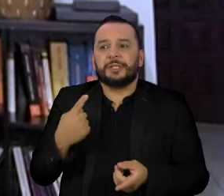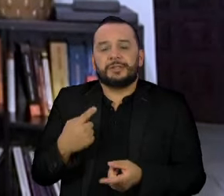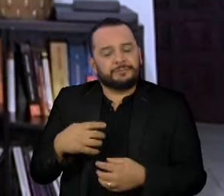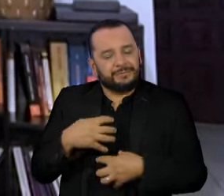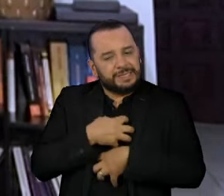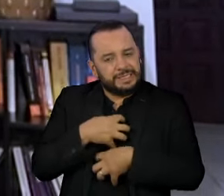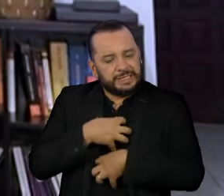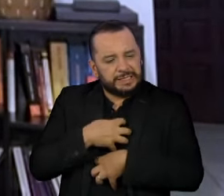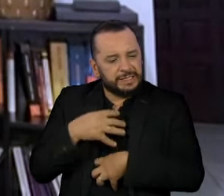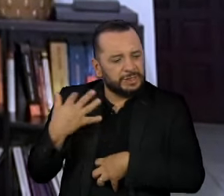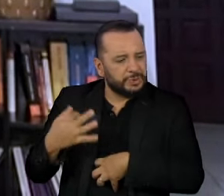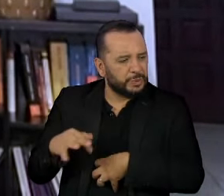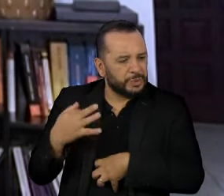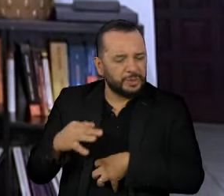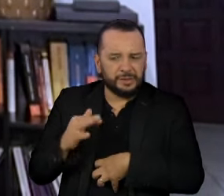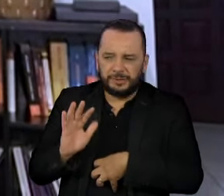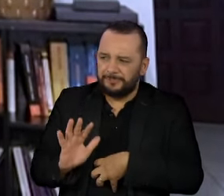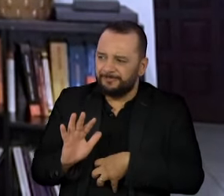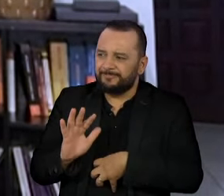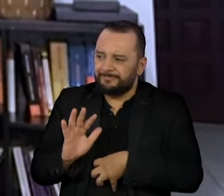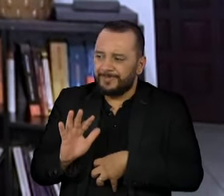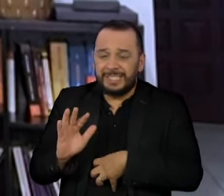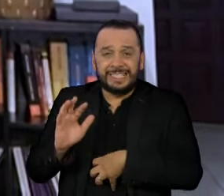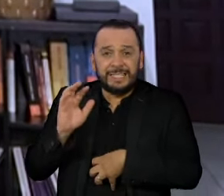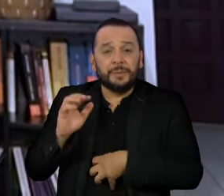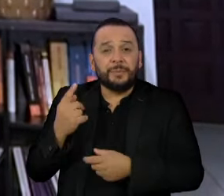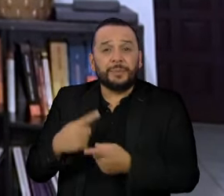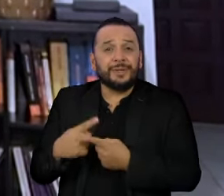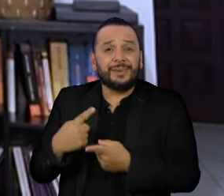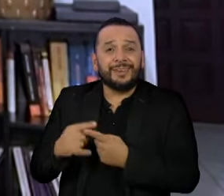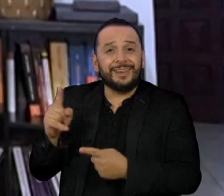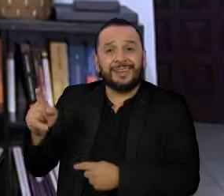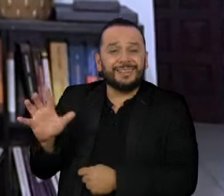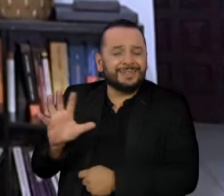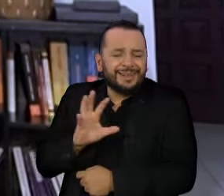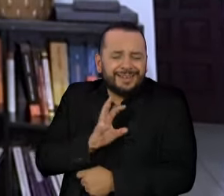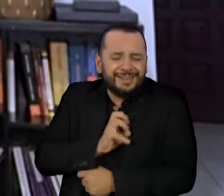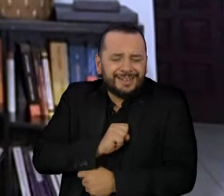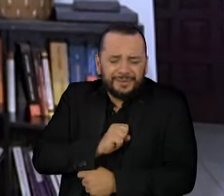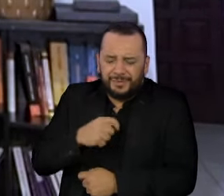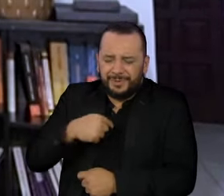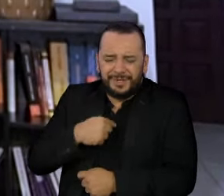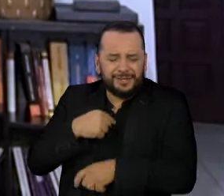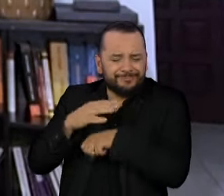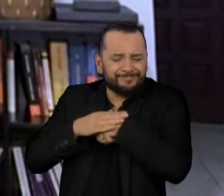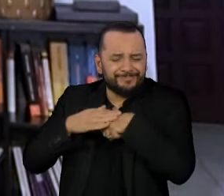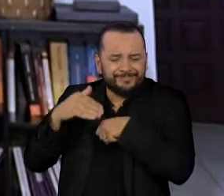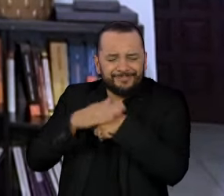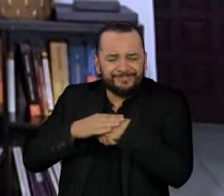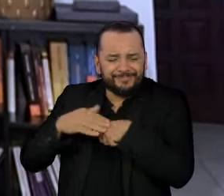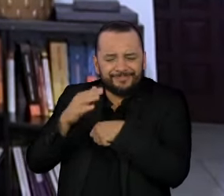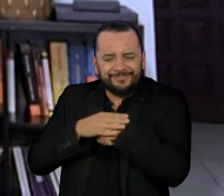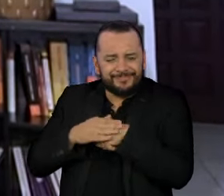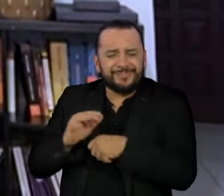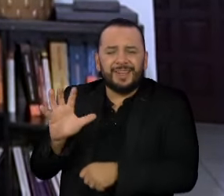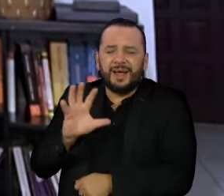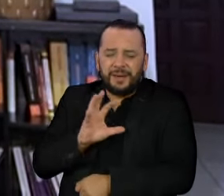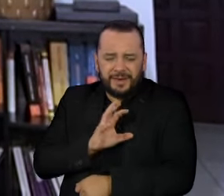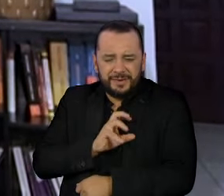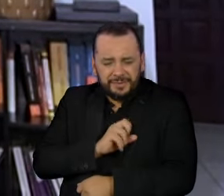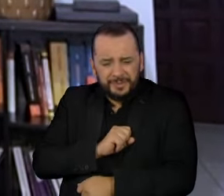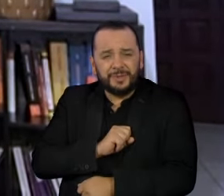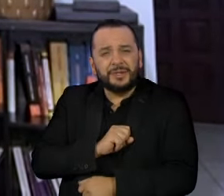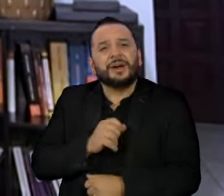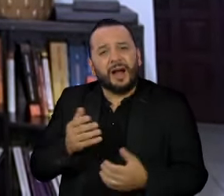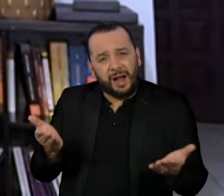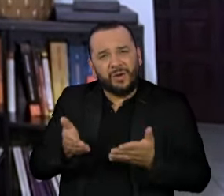because had i not had the love that i had for them i would not be grieving the way that i'm grieving so i do